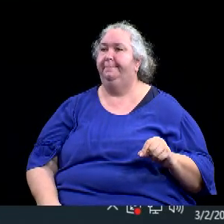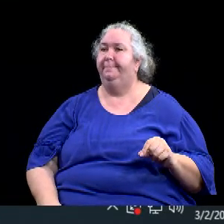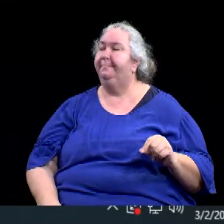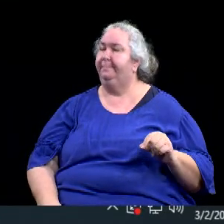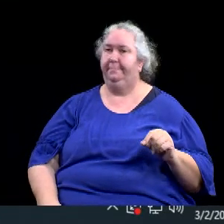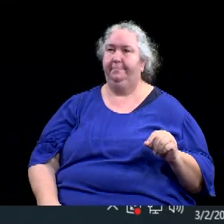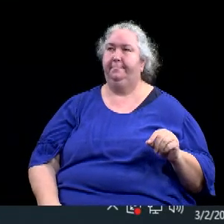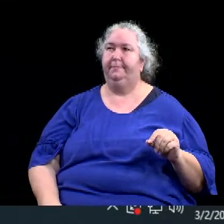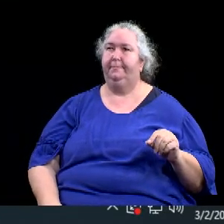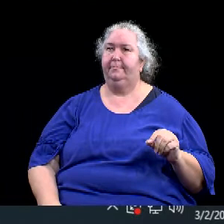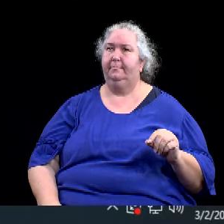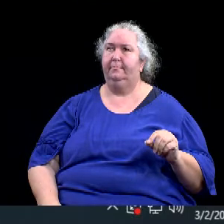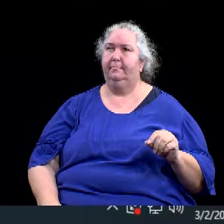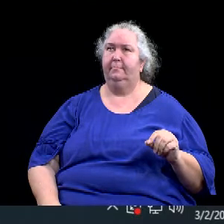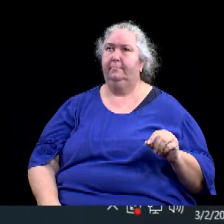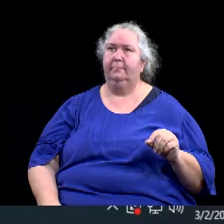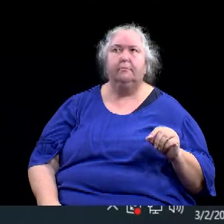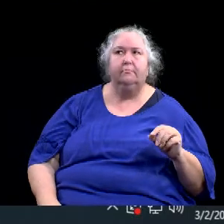Any discussion?